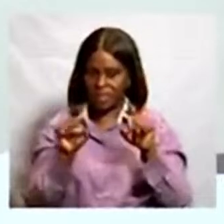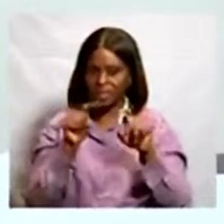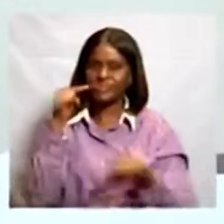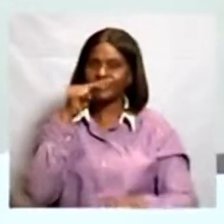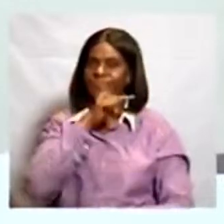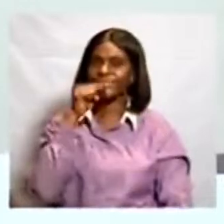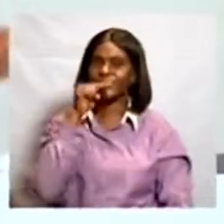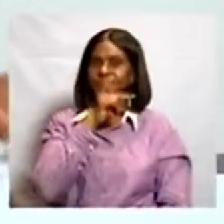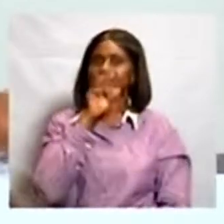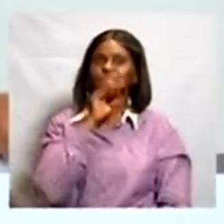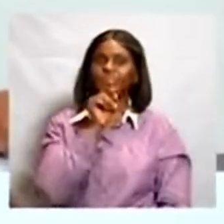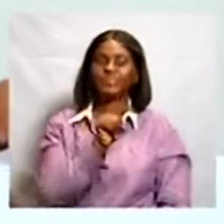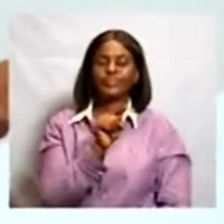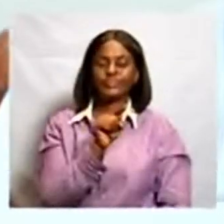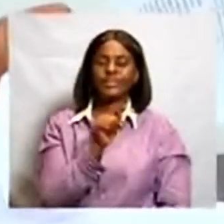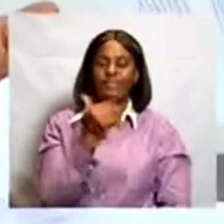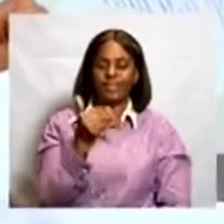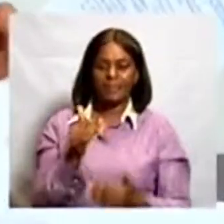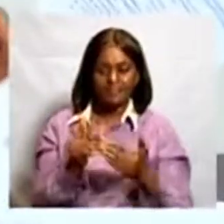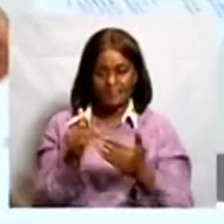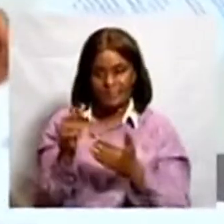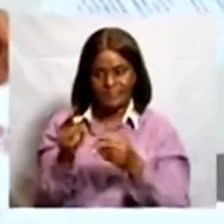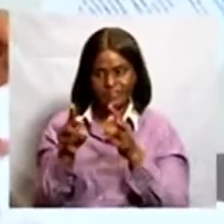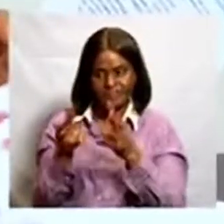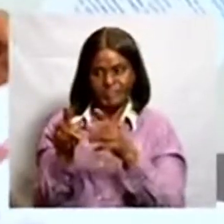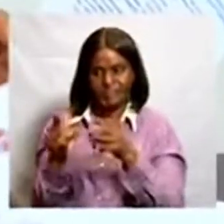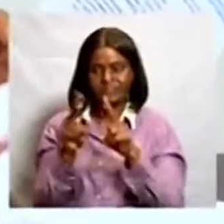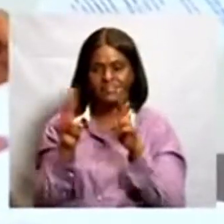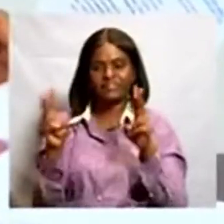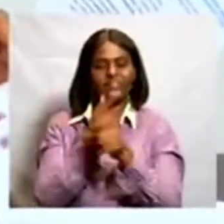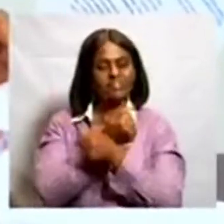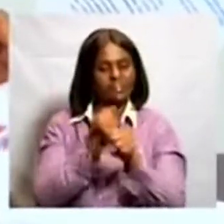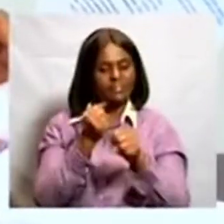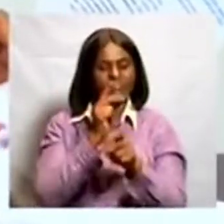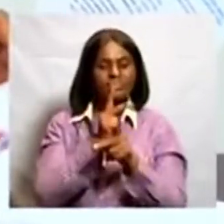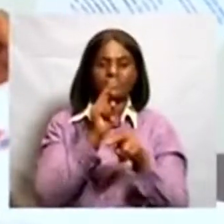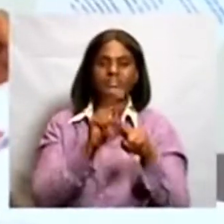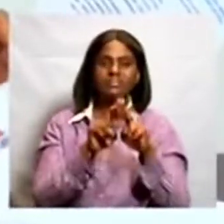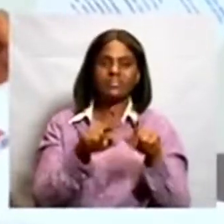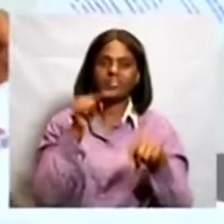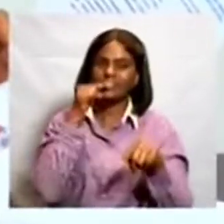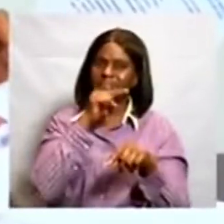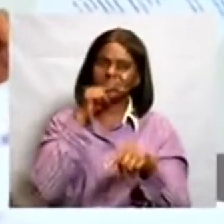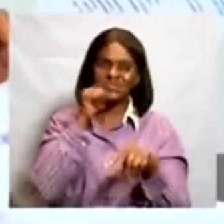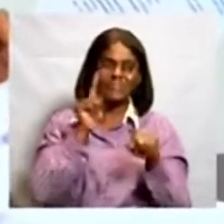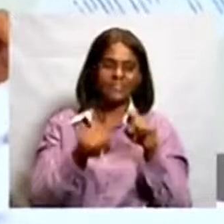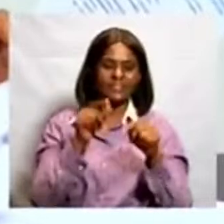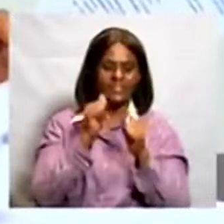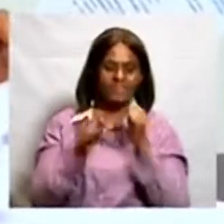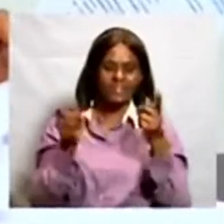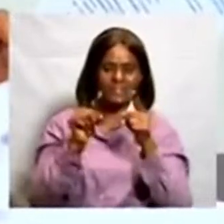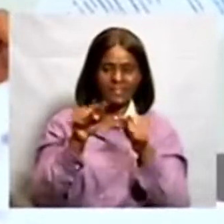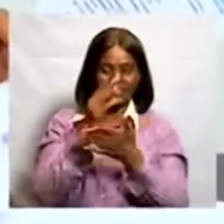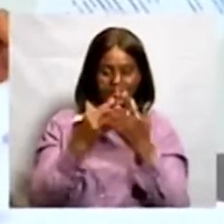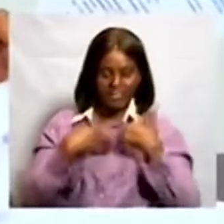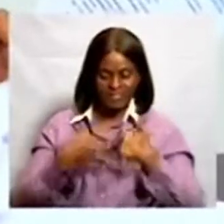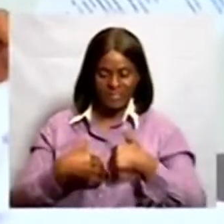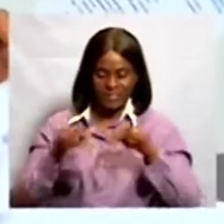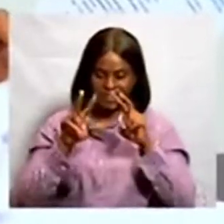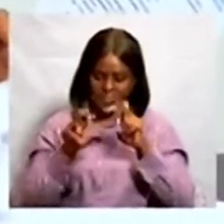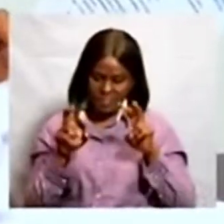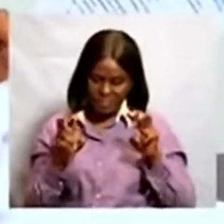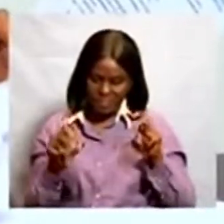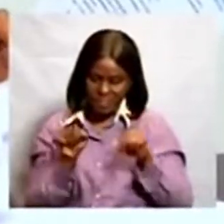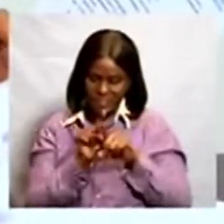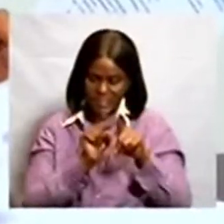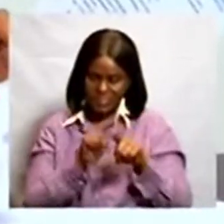forged. So going this route, this is very secure, Chair. It cannot be forged because when somebody is doing the verification,